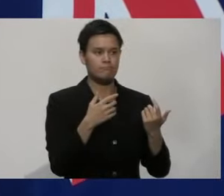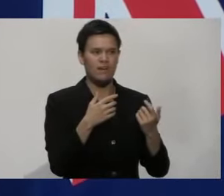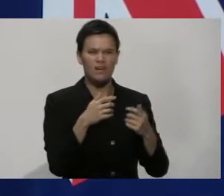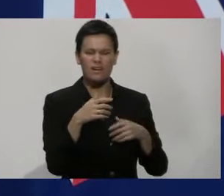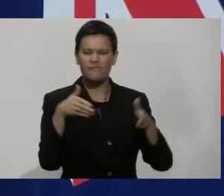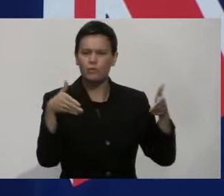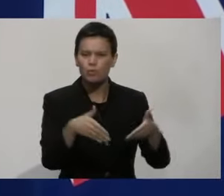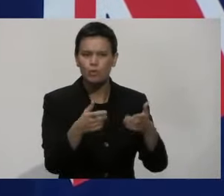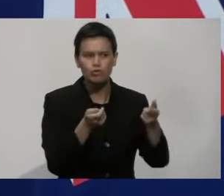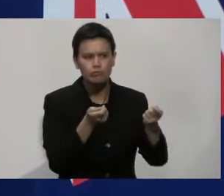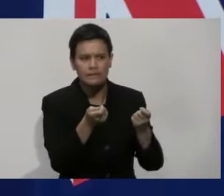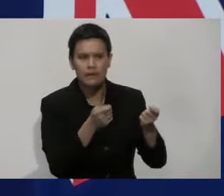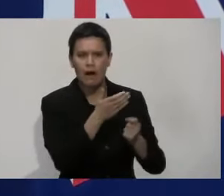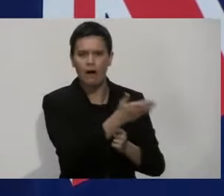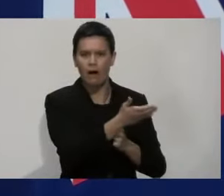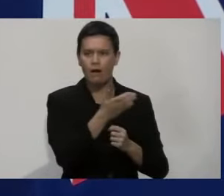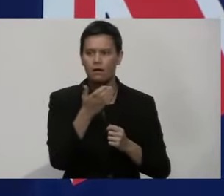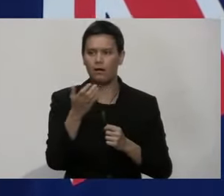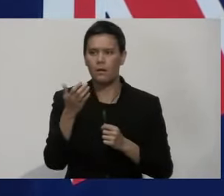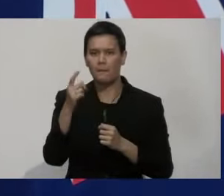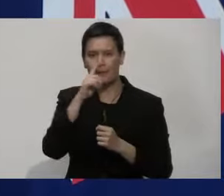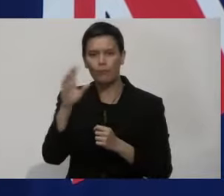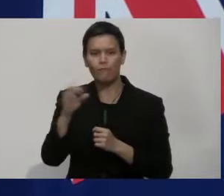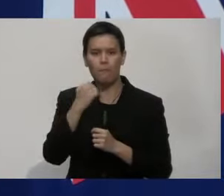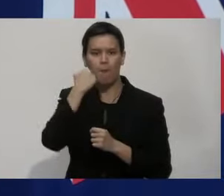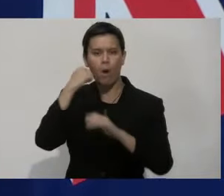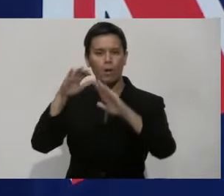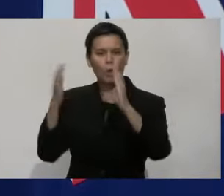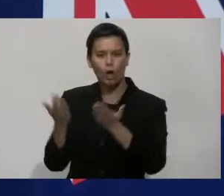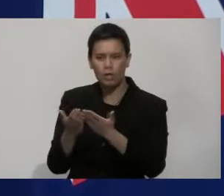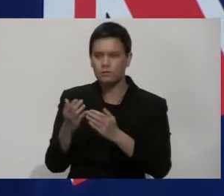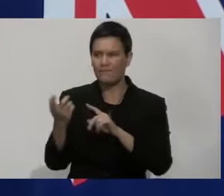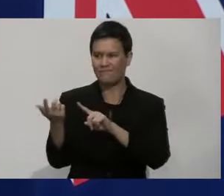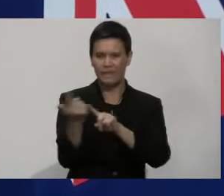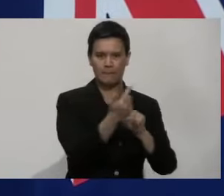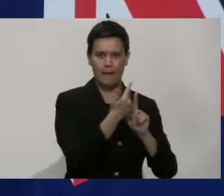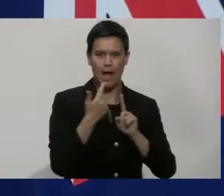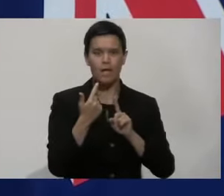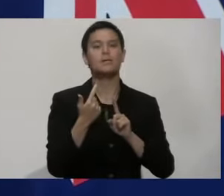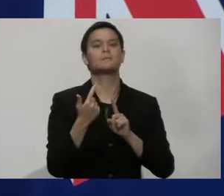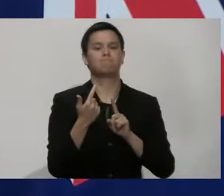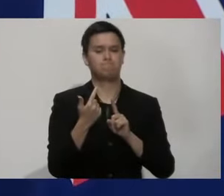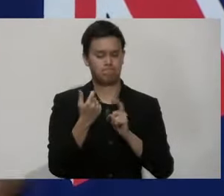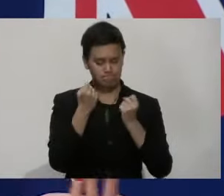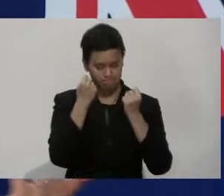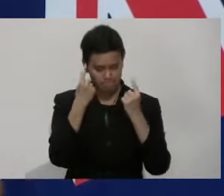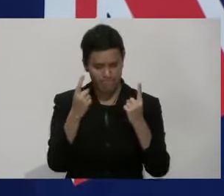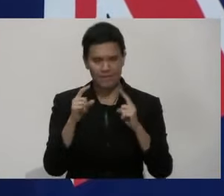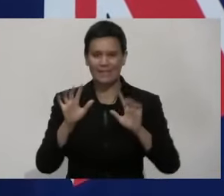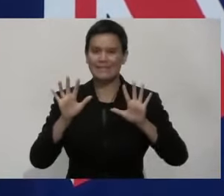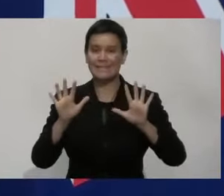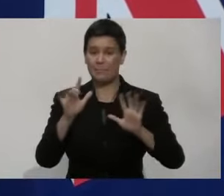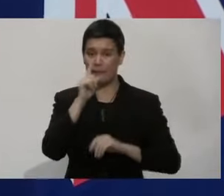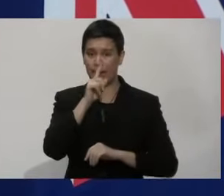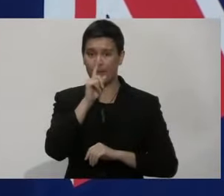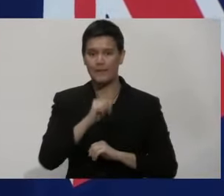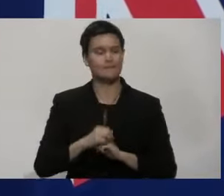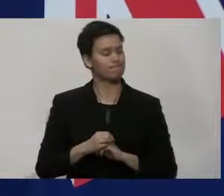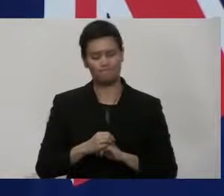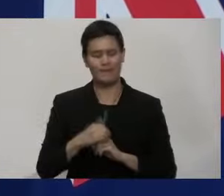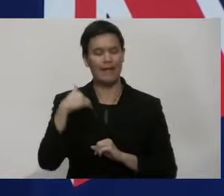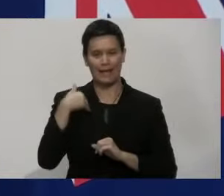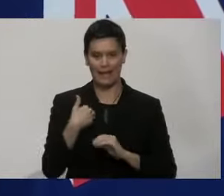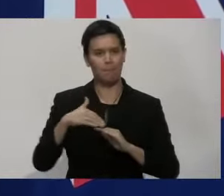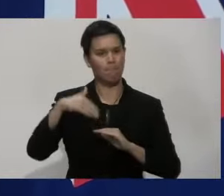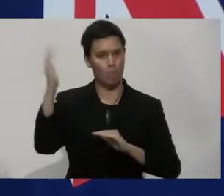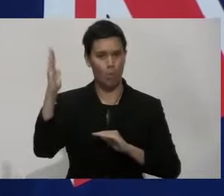from Māoridom and a wide range of others, we lifted that to 50 and we created a system that helped make it work. So